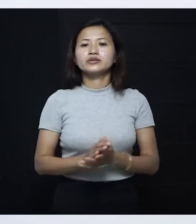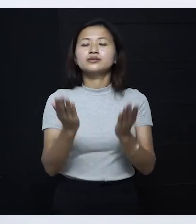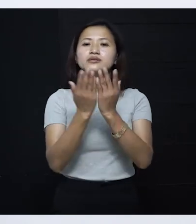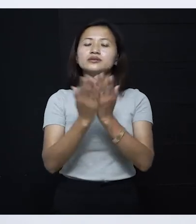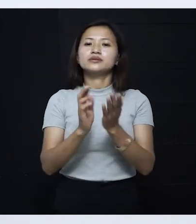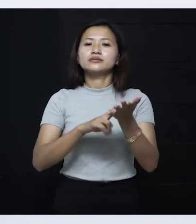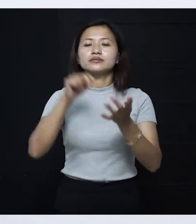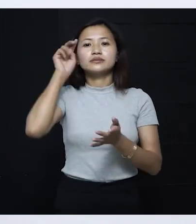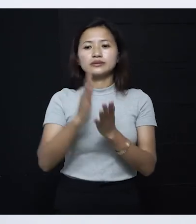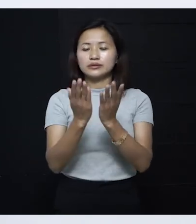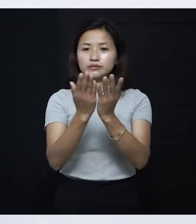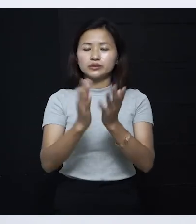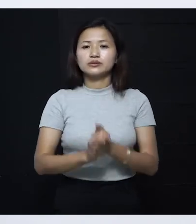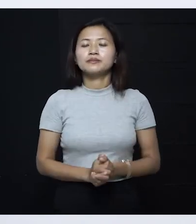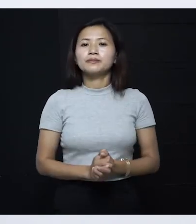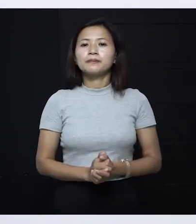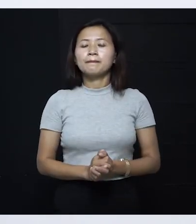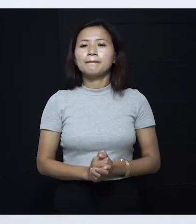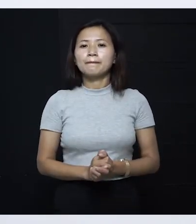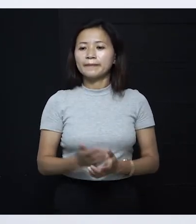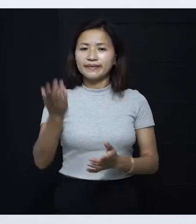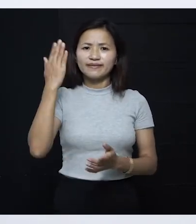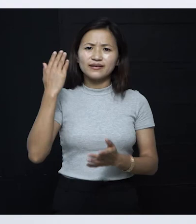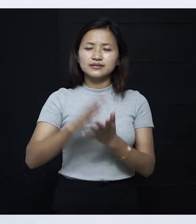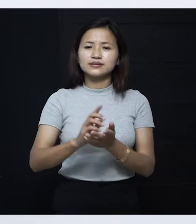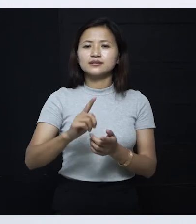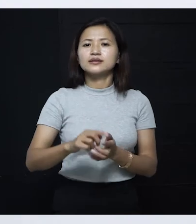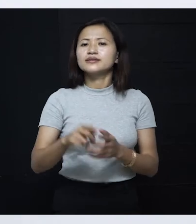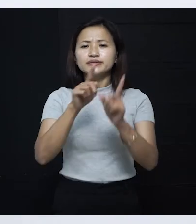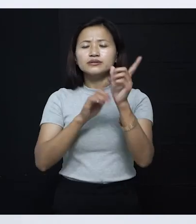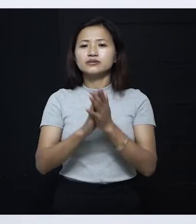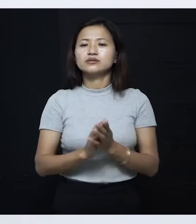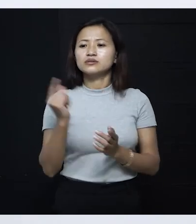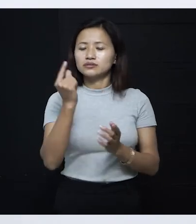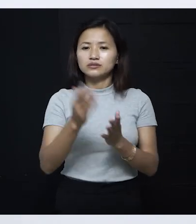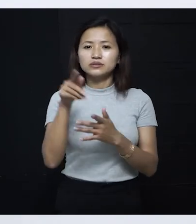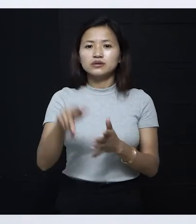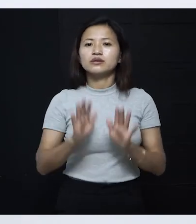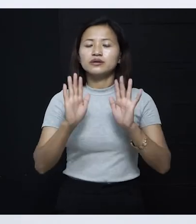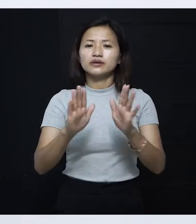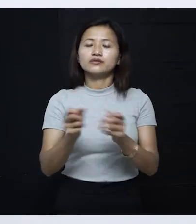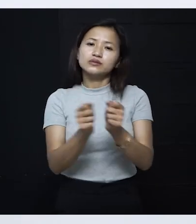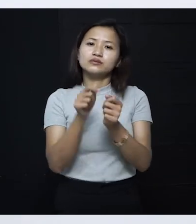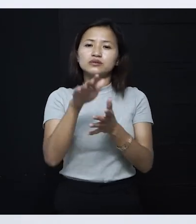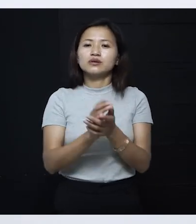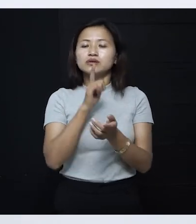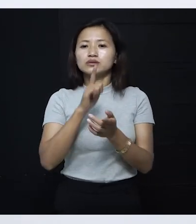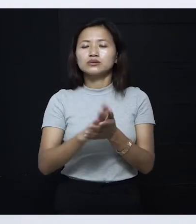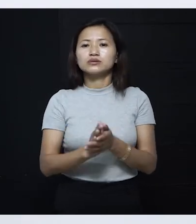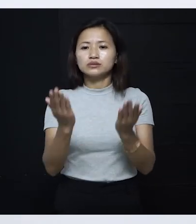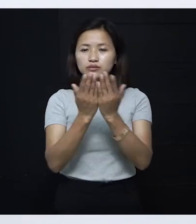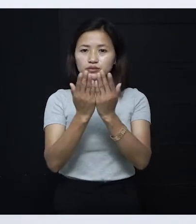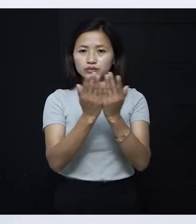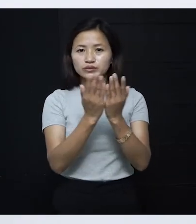study this Nagaland book, okay? Because last year also you have used it. So I'm sure all of you have this book with you. So make sure you